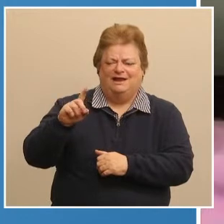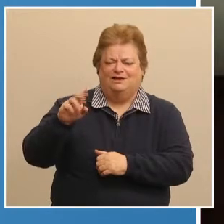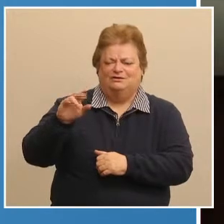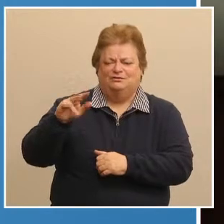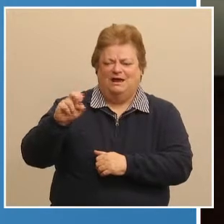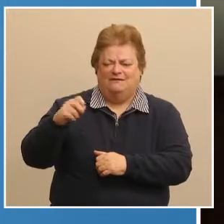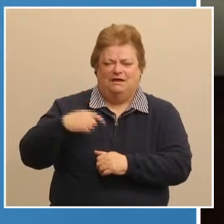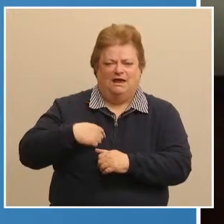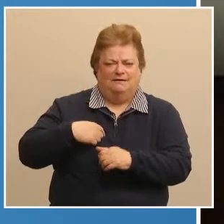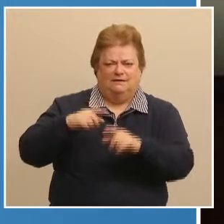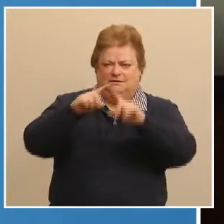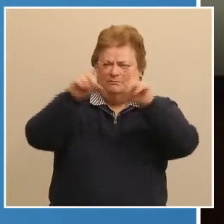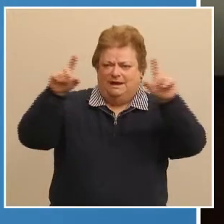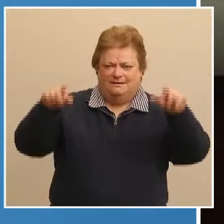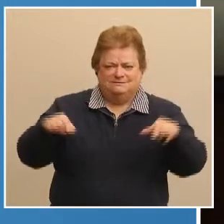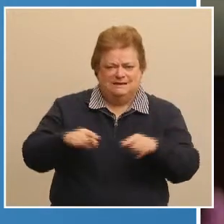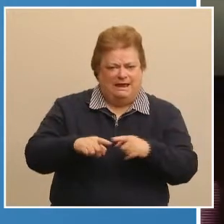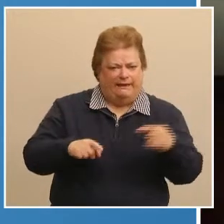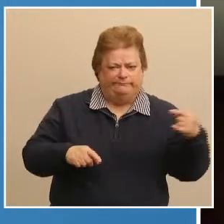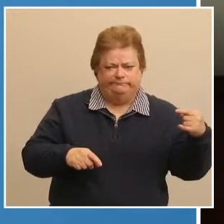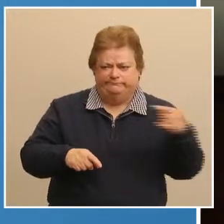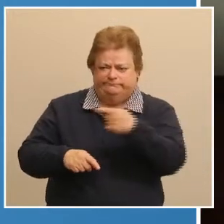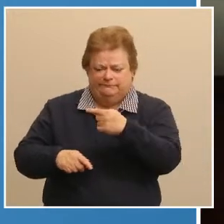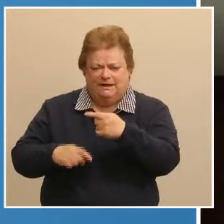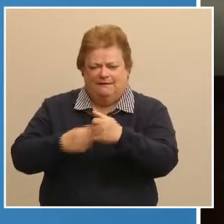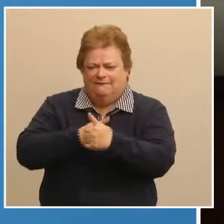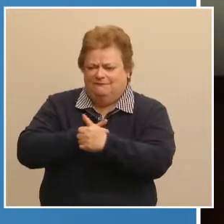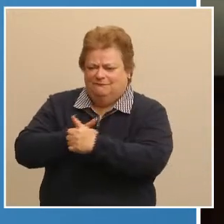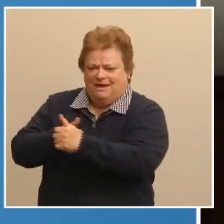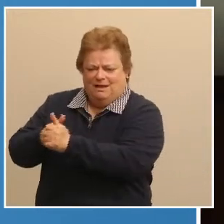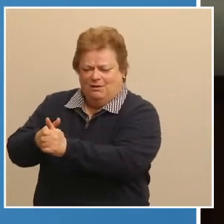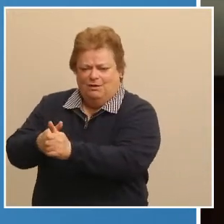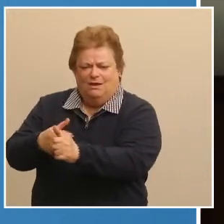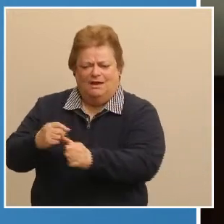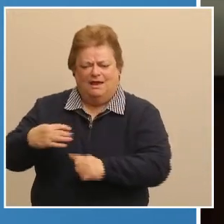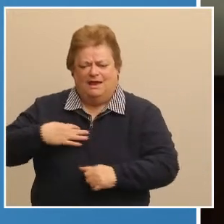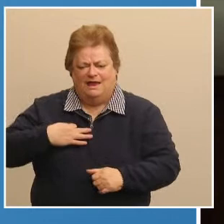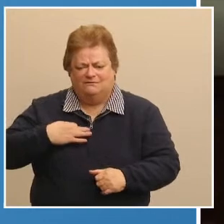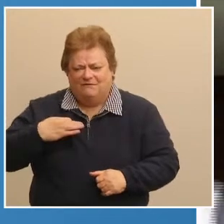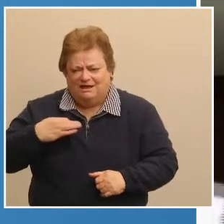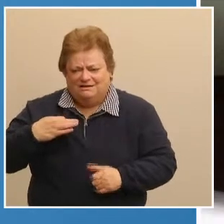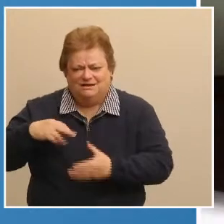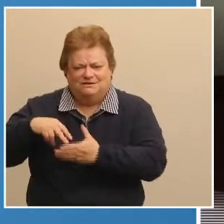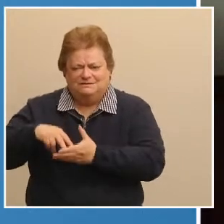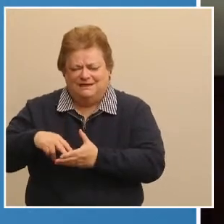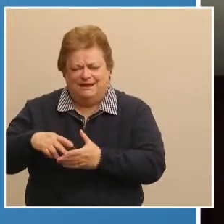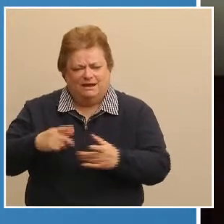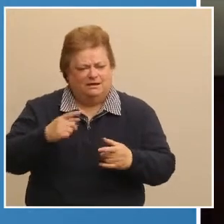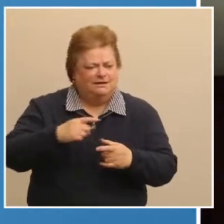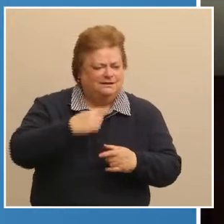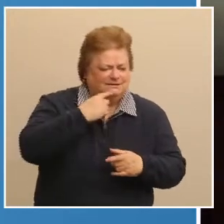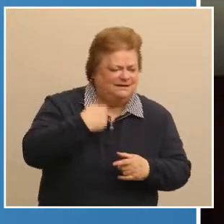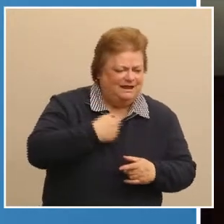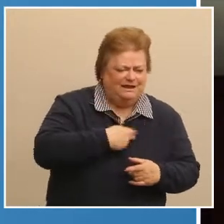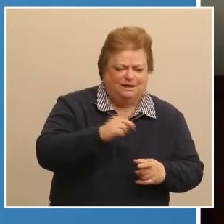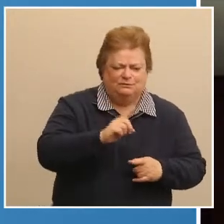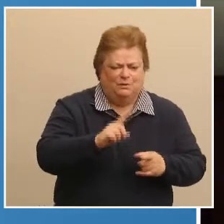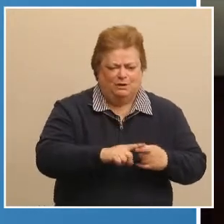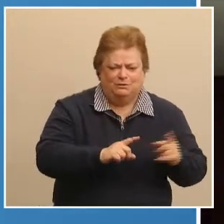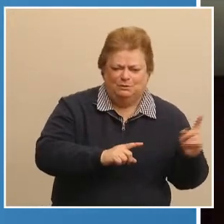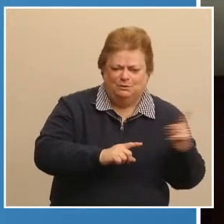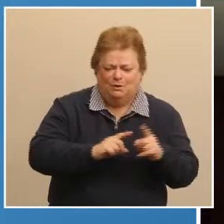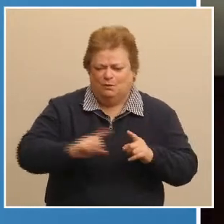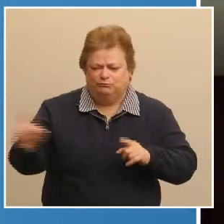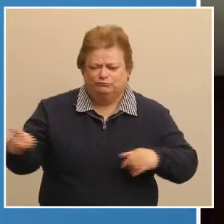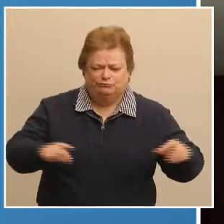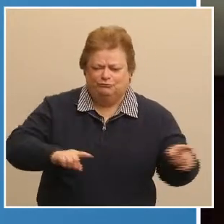big sign pointing, go this way, and some volunteers out in cold weather pointing this way and smiling and waving, and got